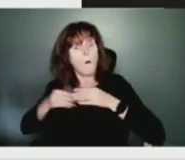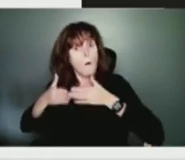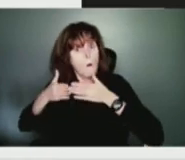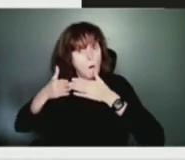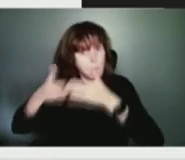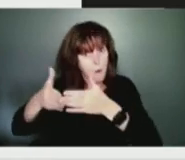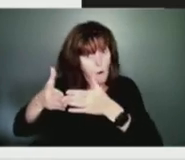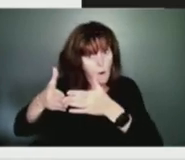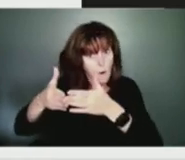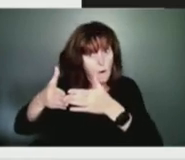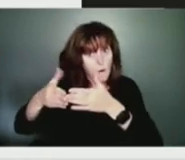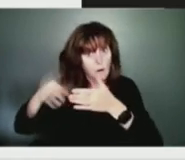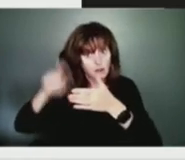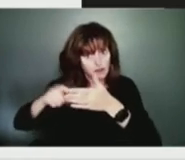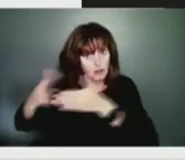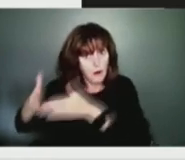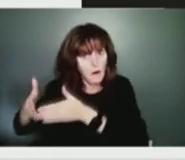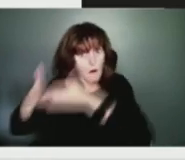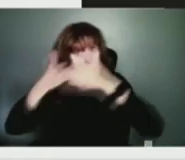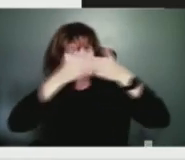does that sort of depend on where you are?